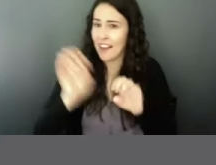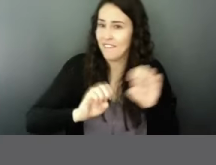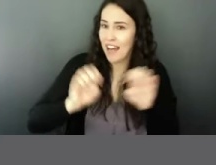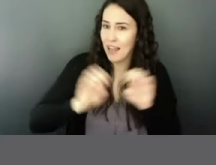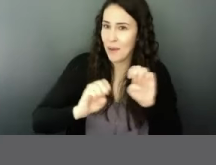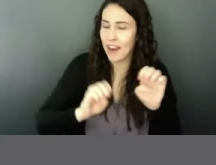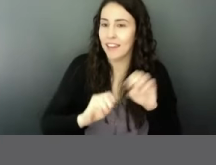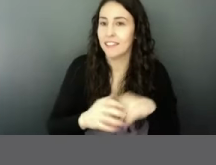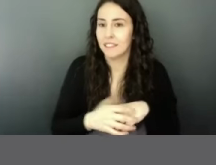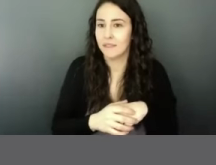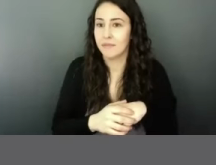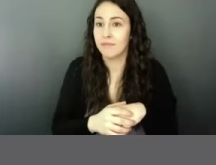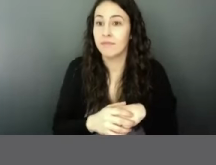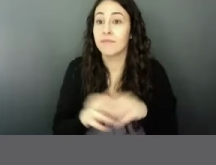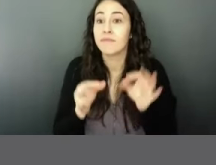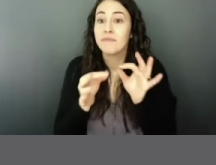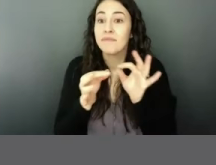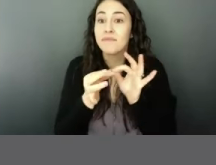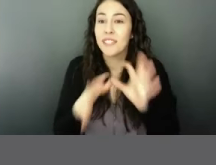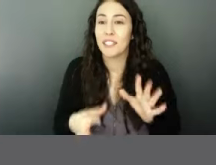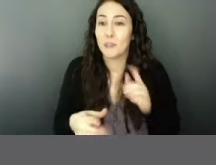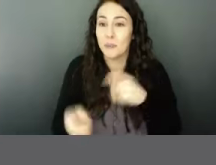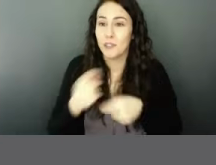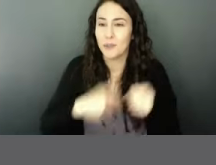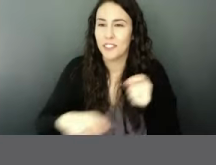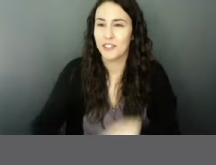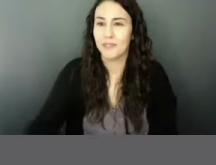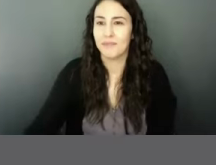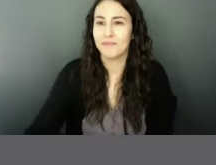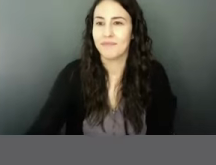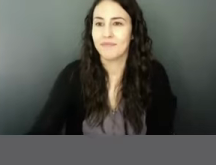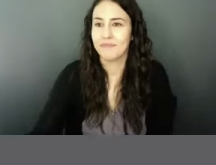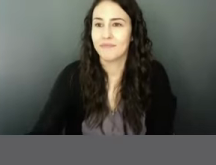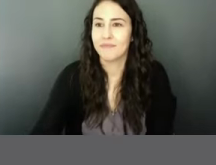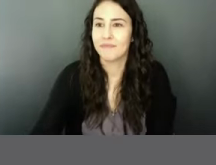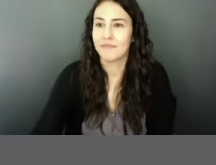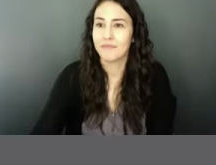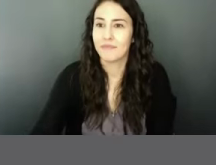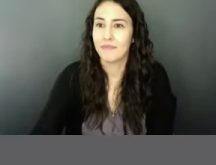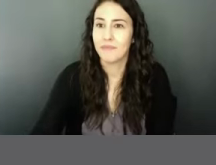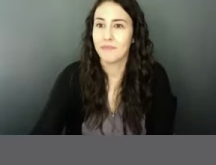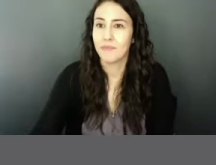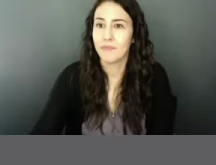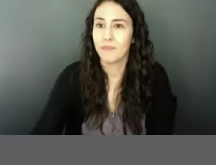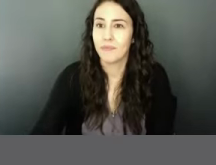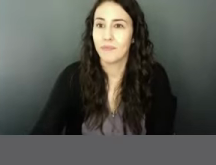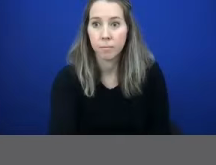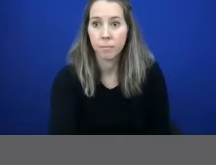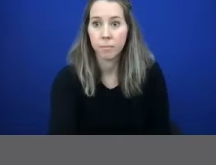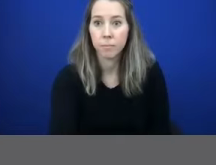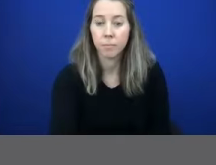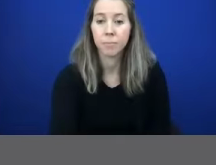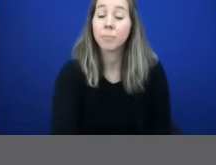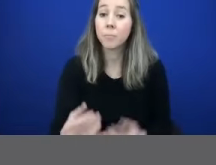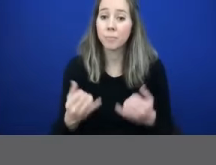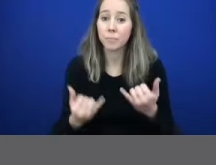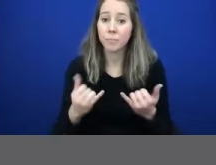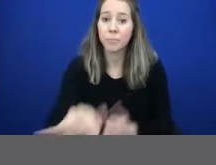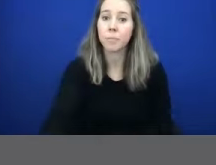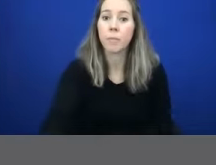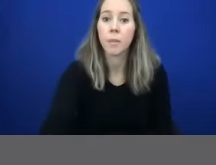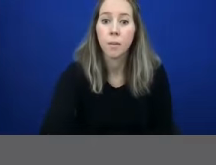bit. All right, so now it's going to be time for you all to apply what